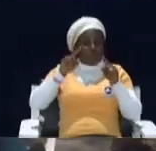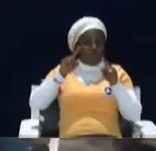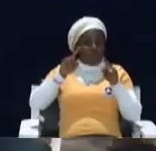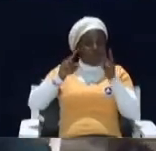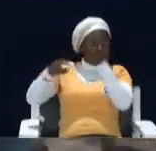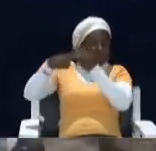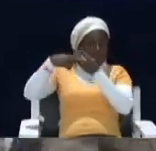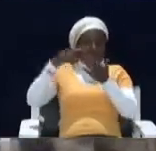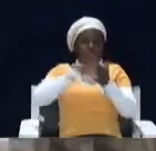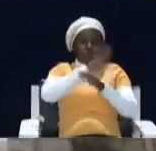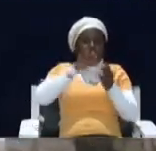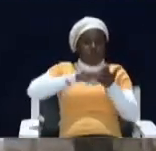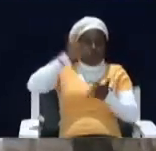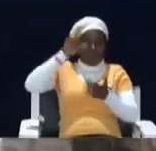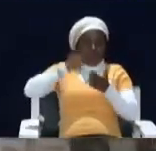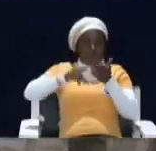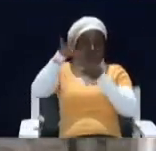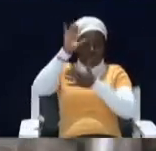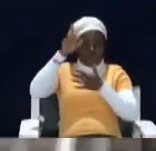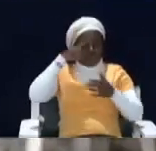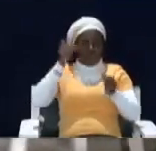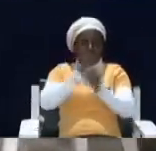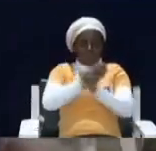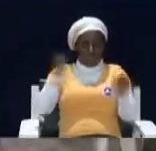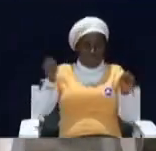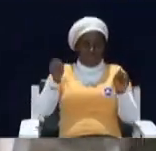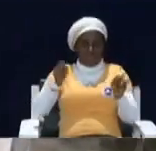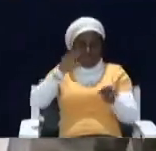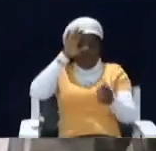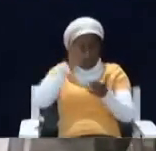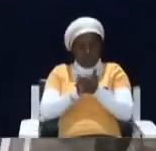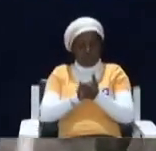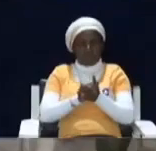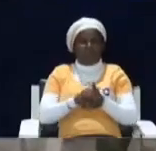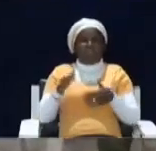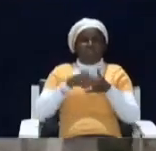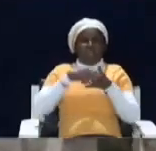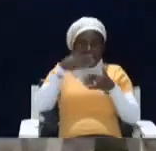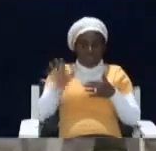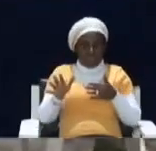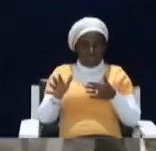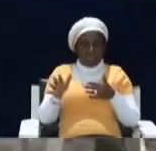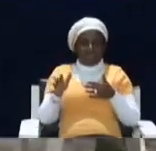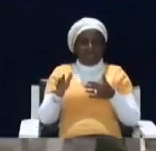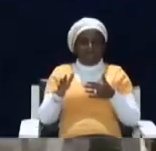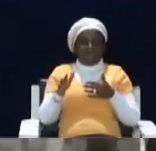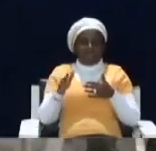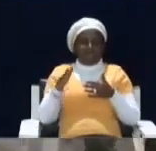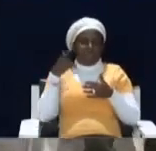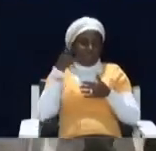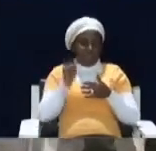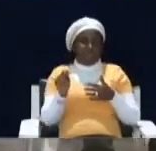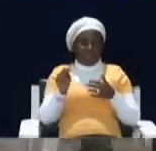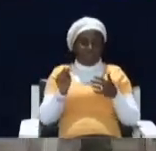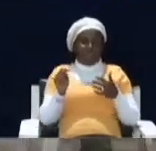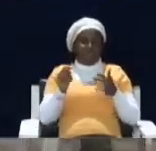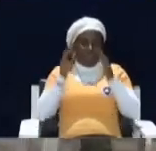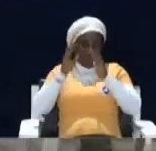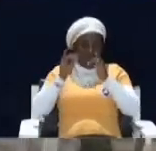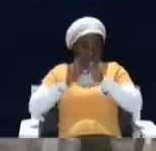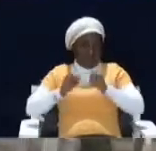God Almighty for saving my husband after the past Holy Ghost convention, this